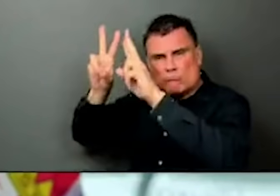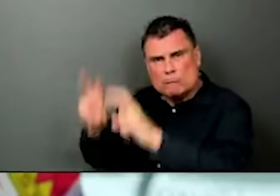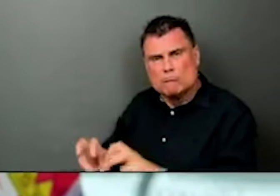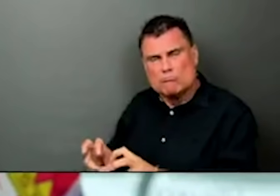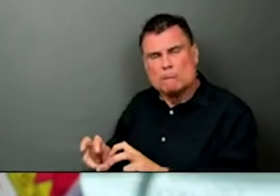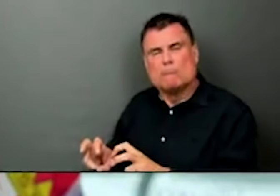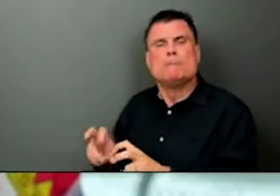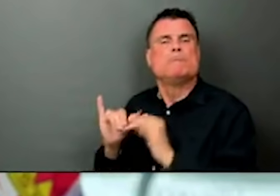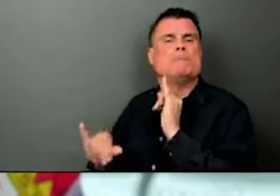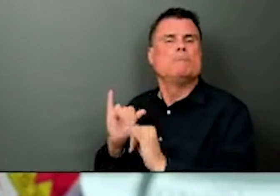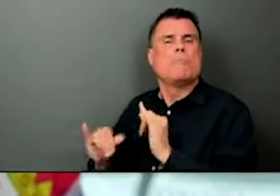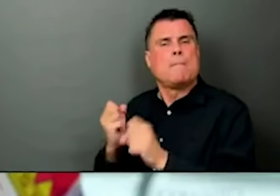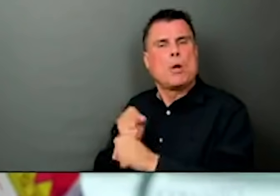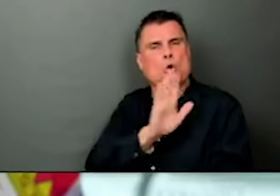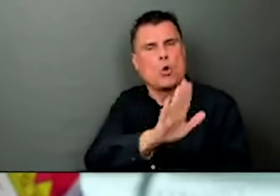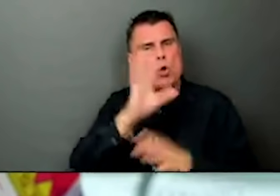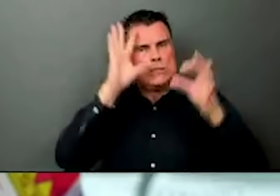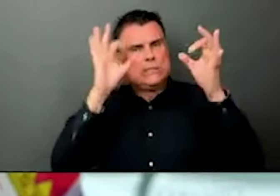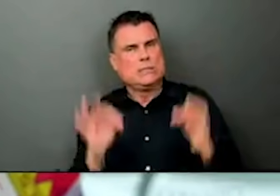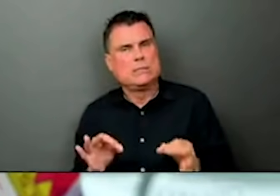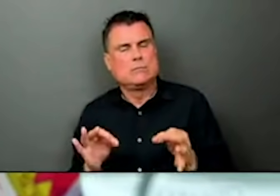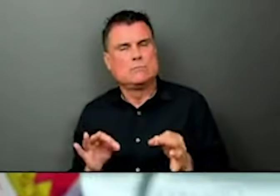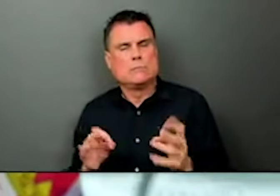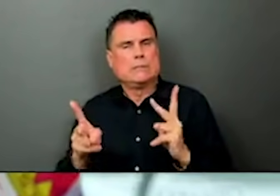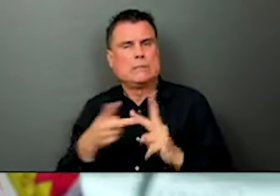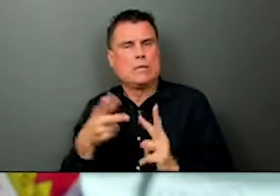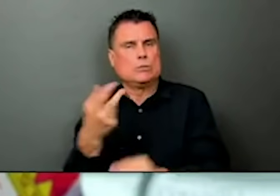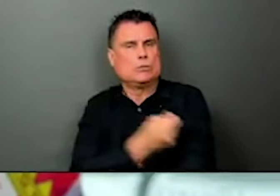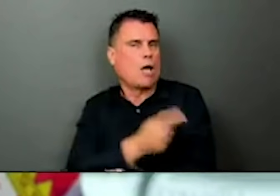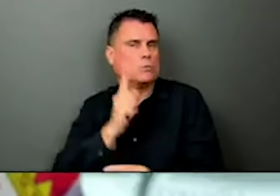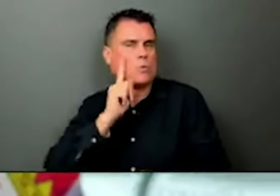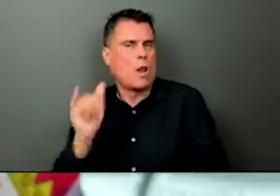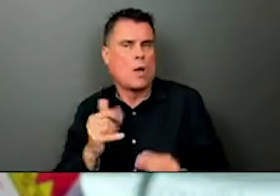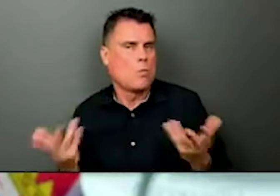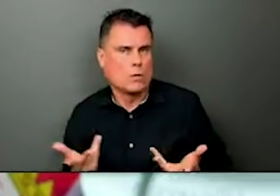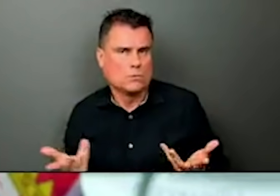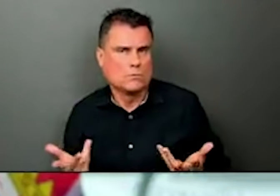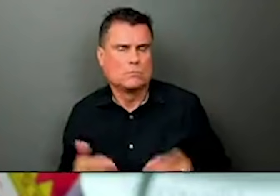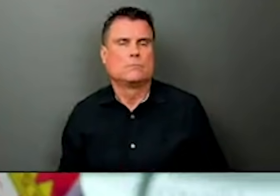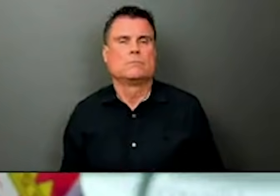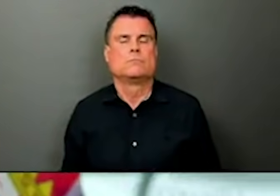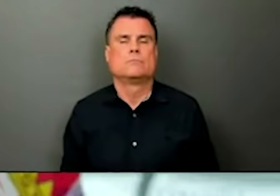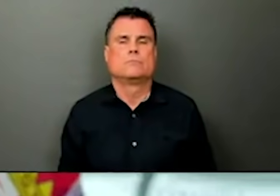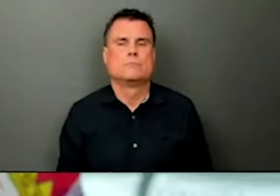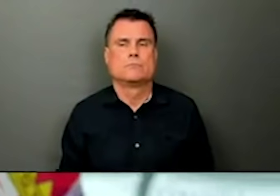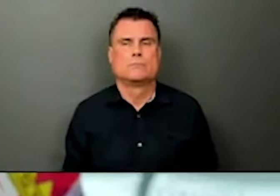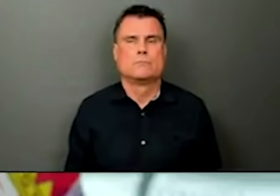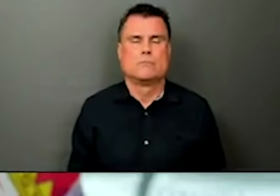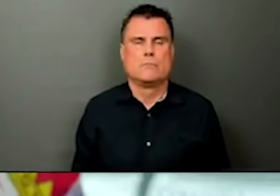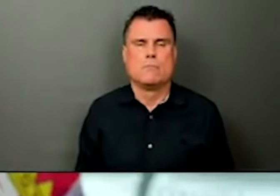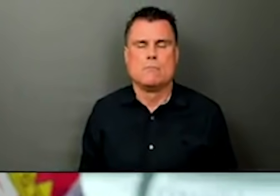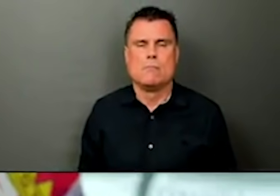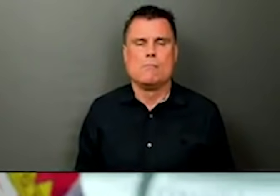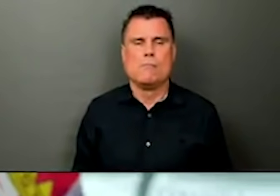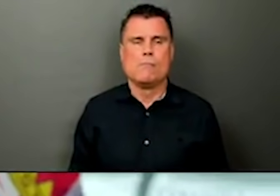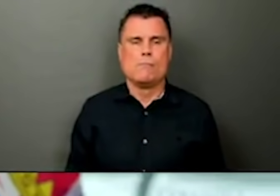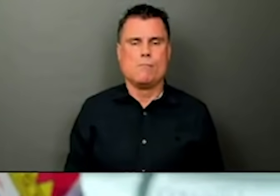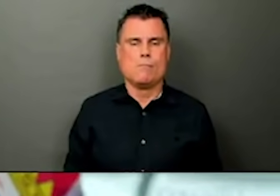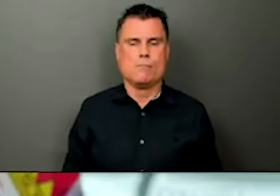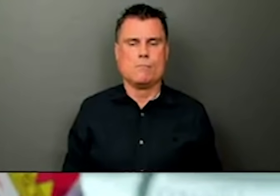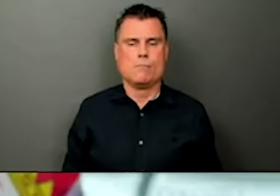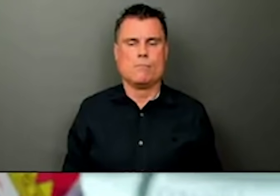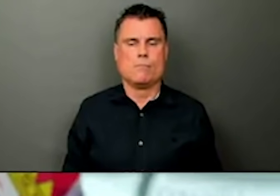Richard, do you have a follow-up? One of the things people are grappling with as well is the timing. So, Dr. Gustafson, will the province